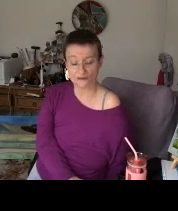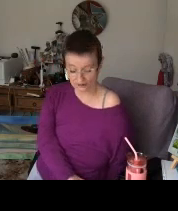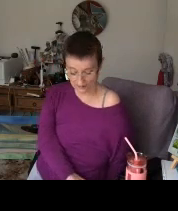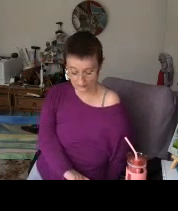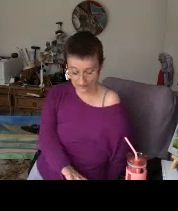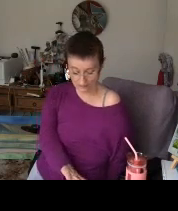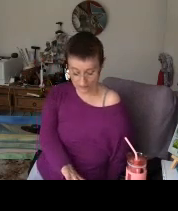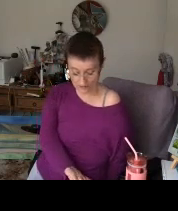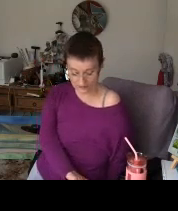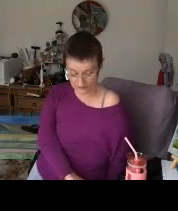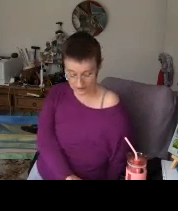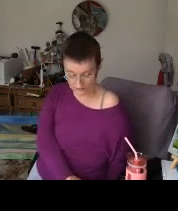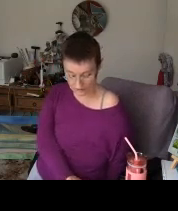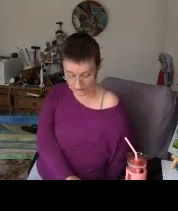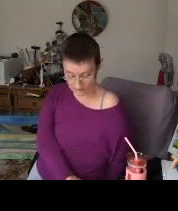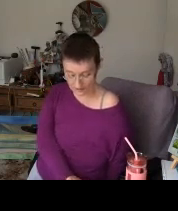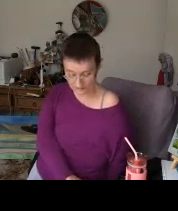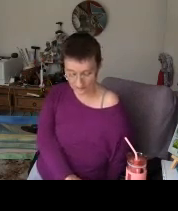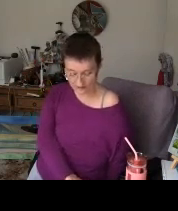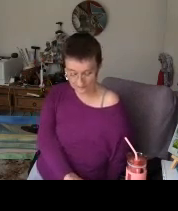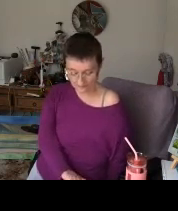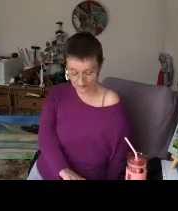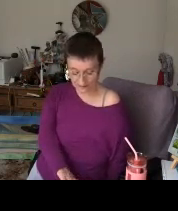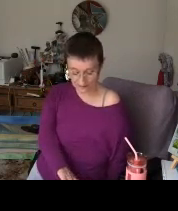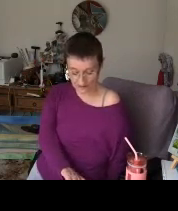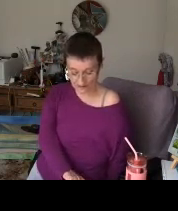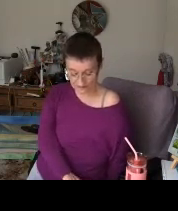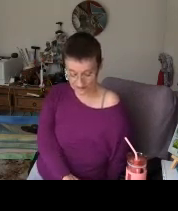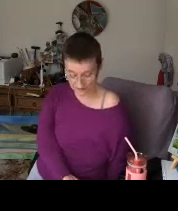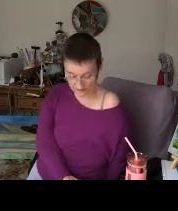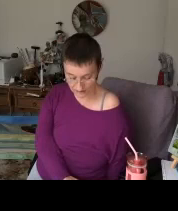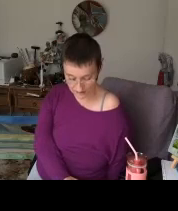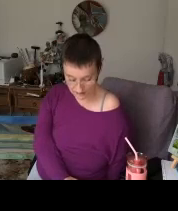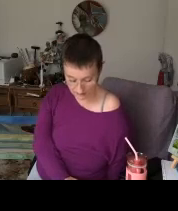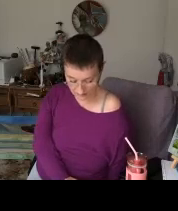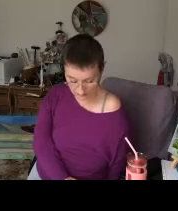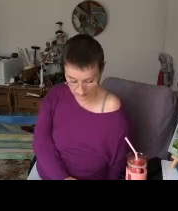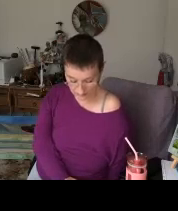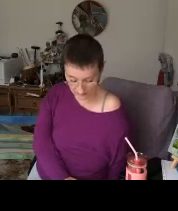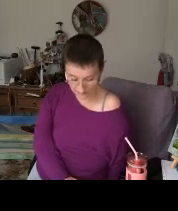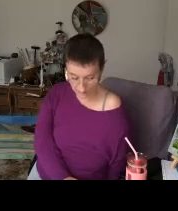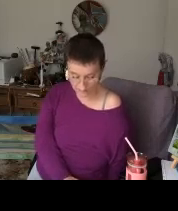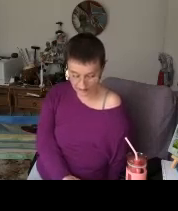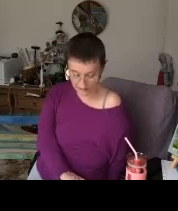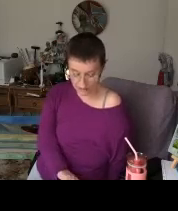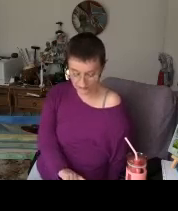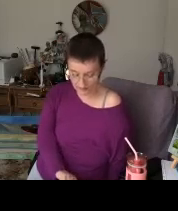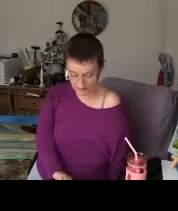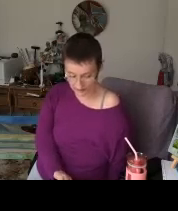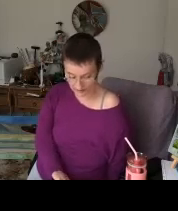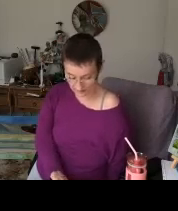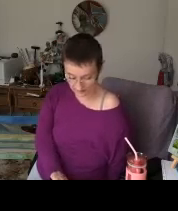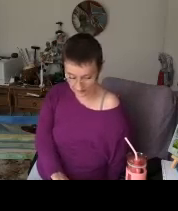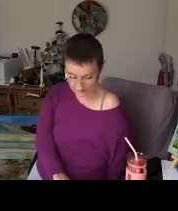our work during the pandemic by Disability Arts Online, one of their